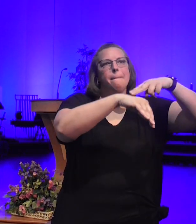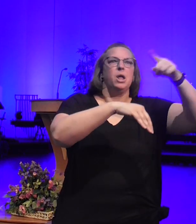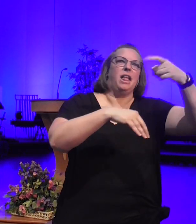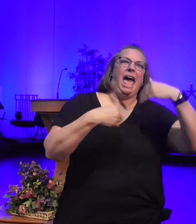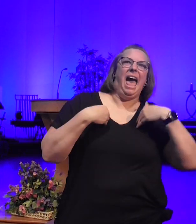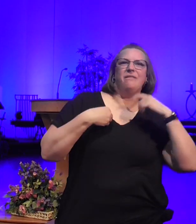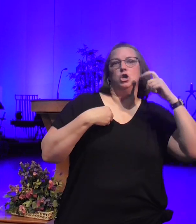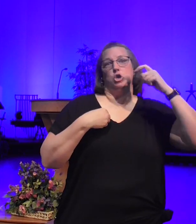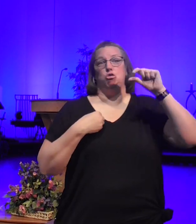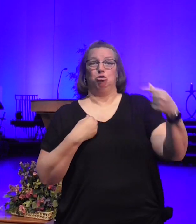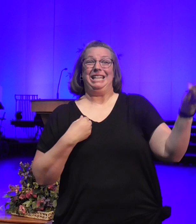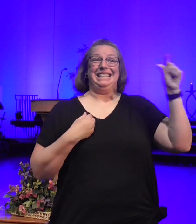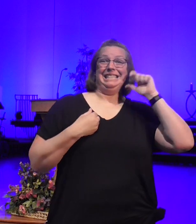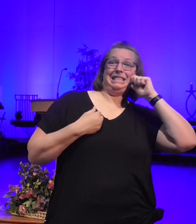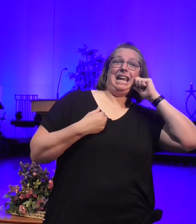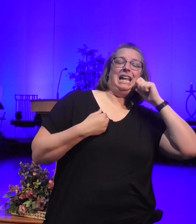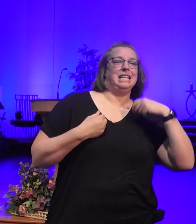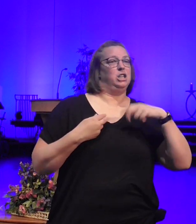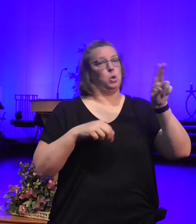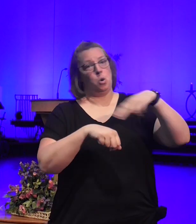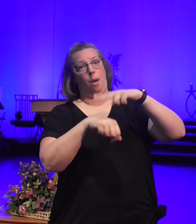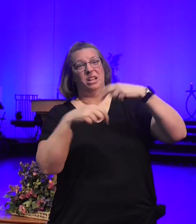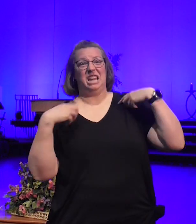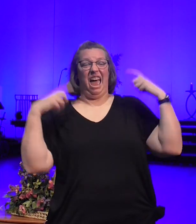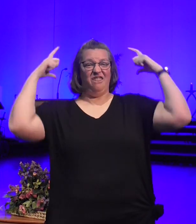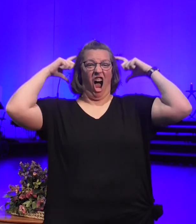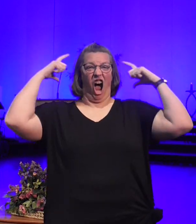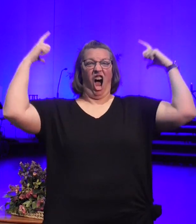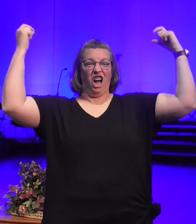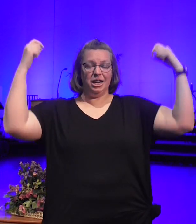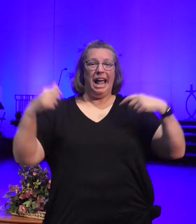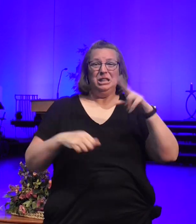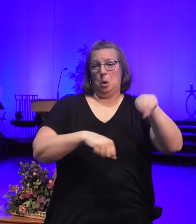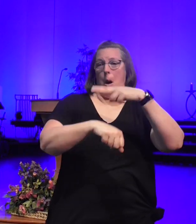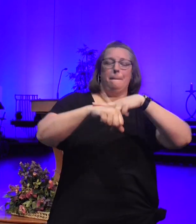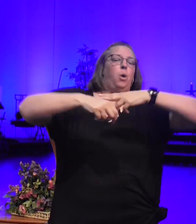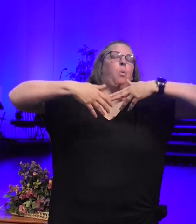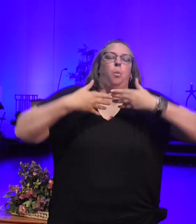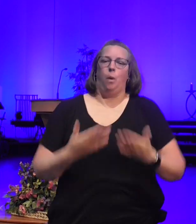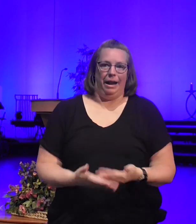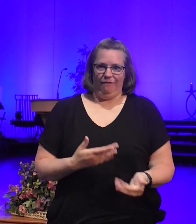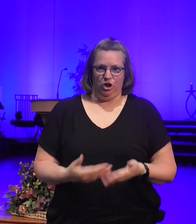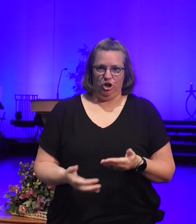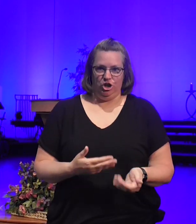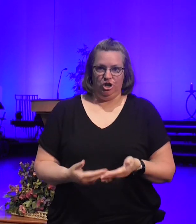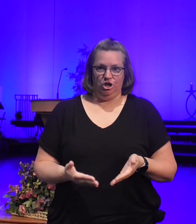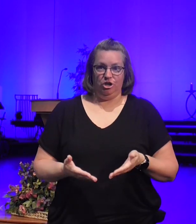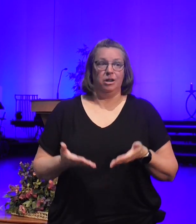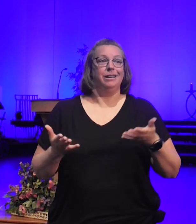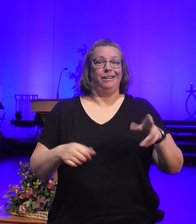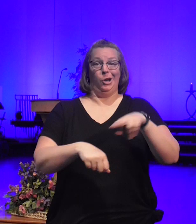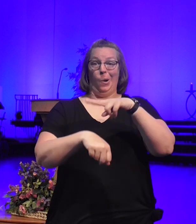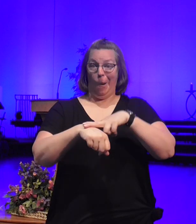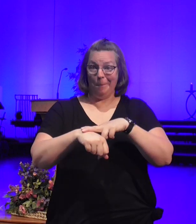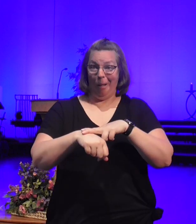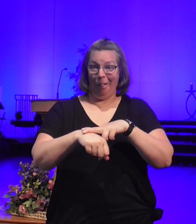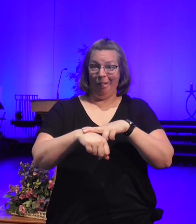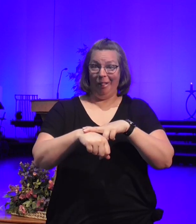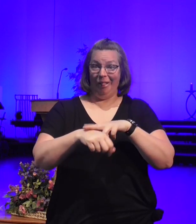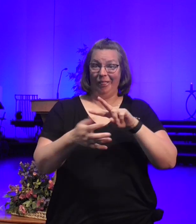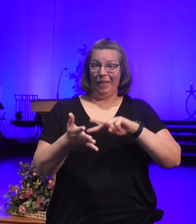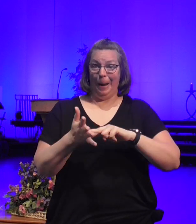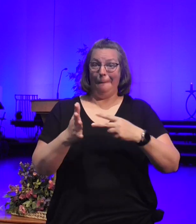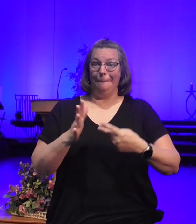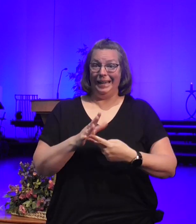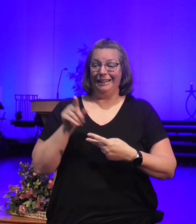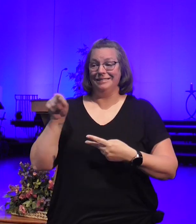have green skin, it's normal to have gigantic ears, it's normal to, whatever it might be. Normal is the setting